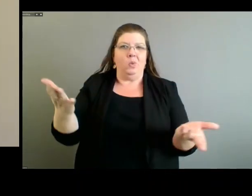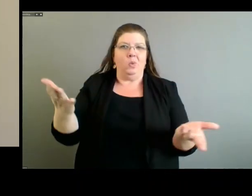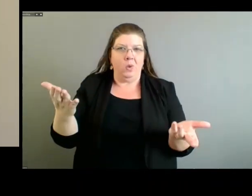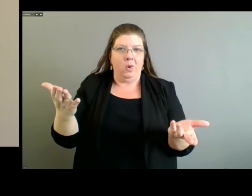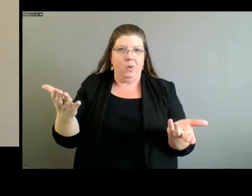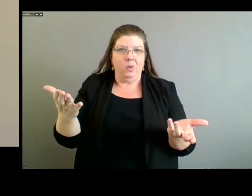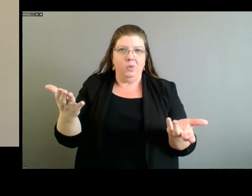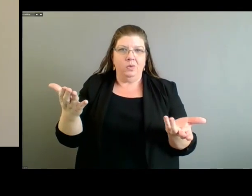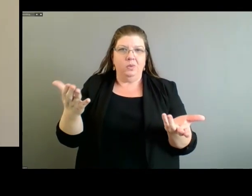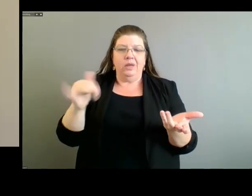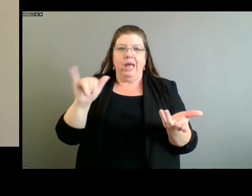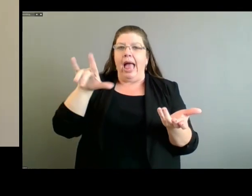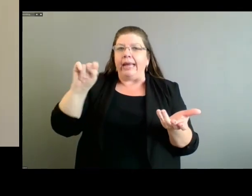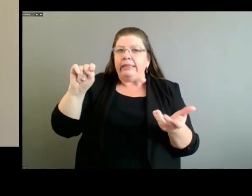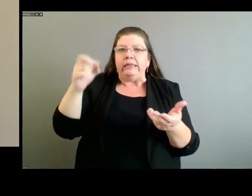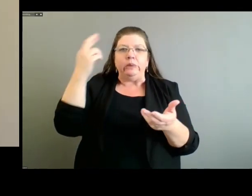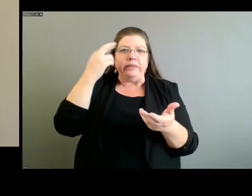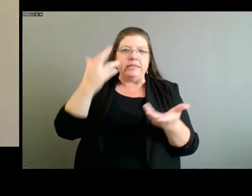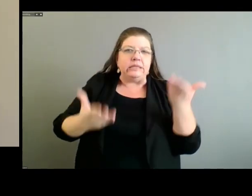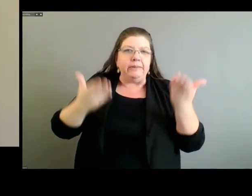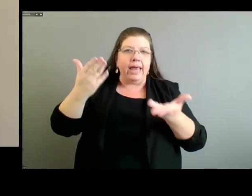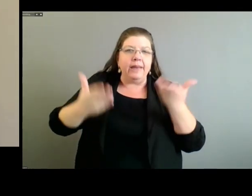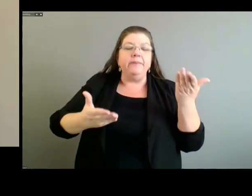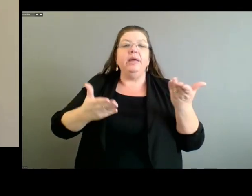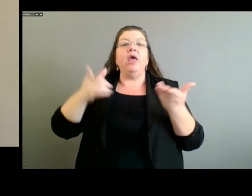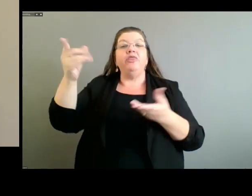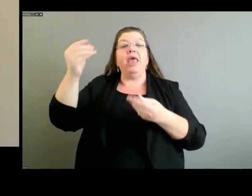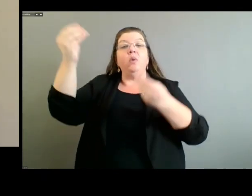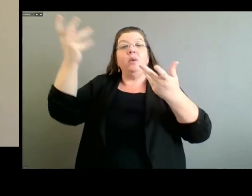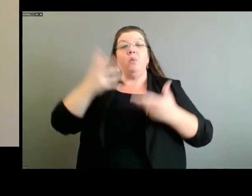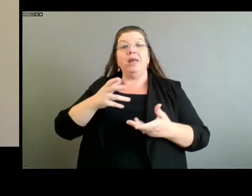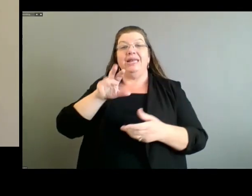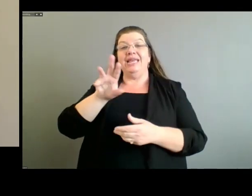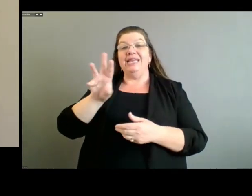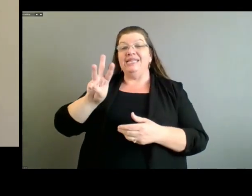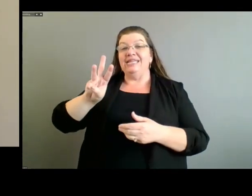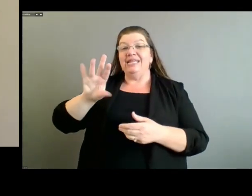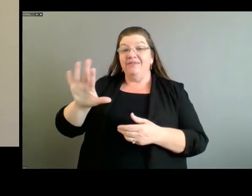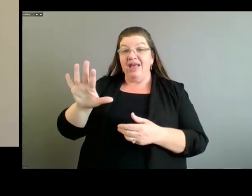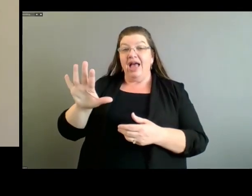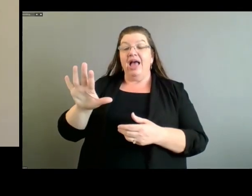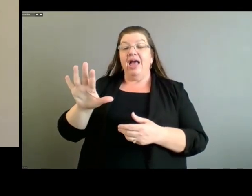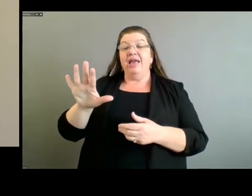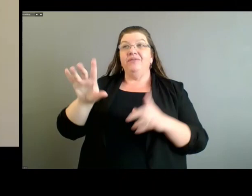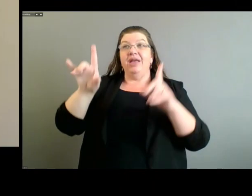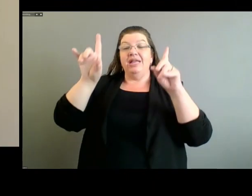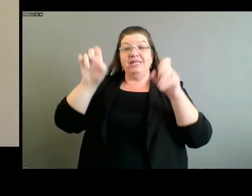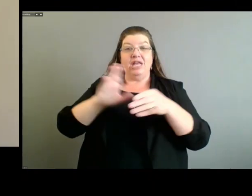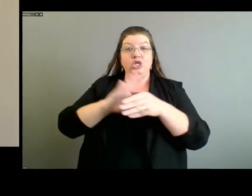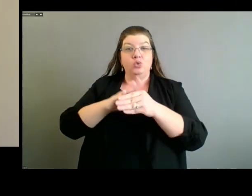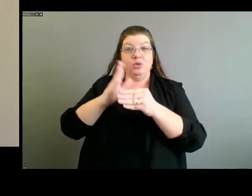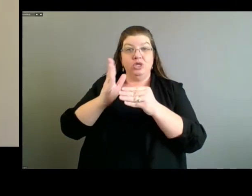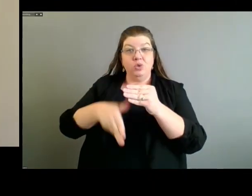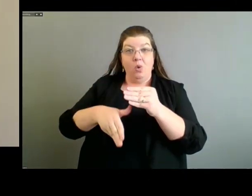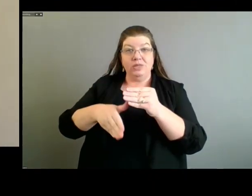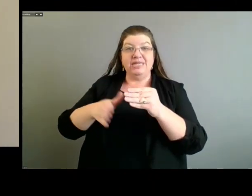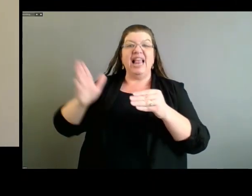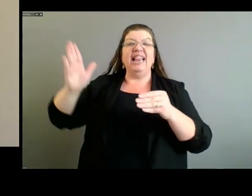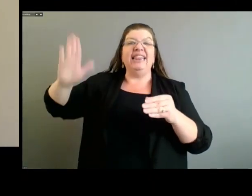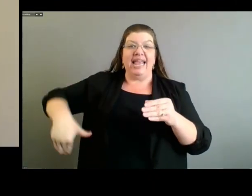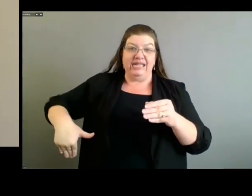likely IT reasons. And they reported 65 test results very late